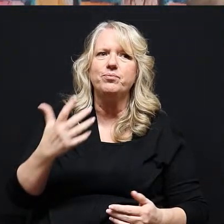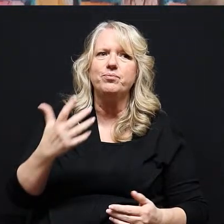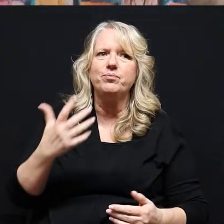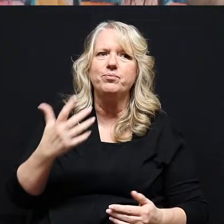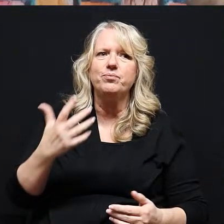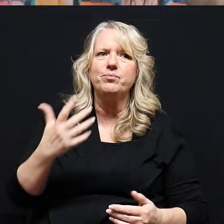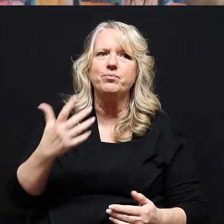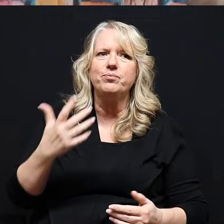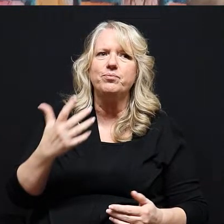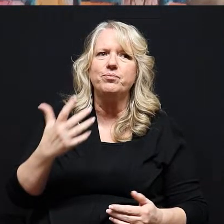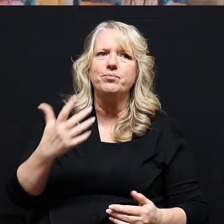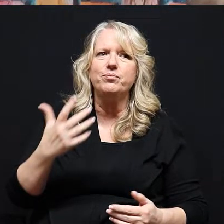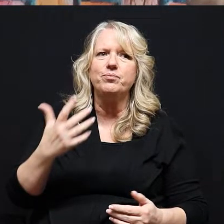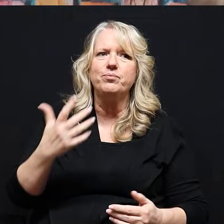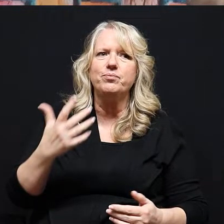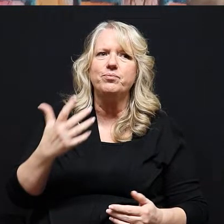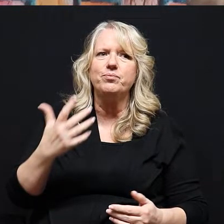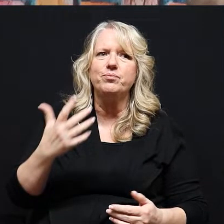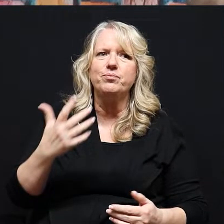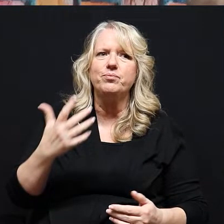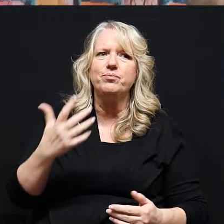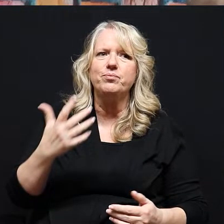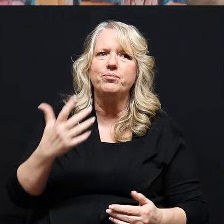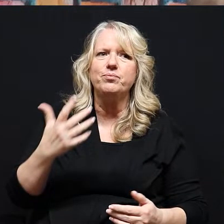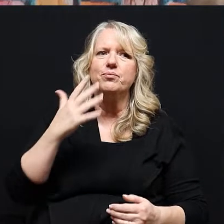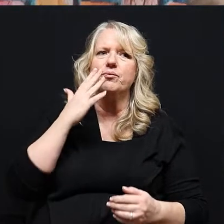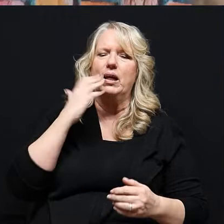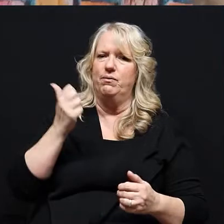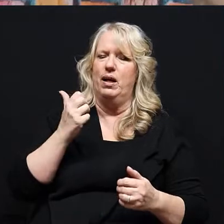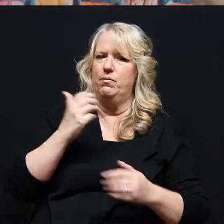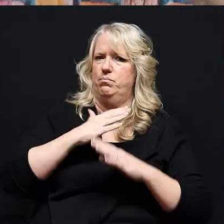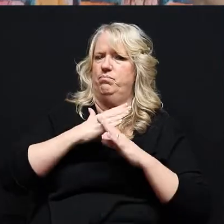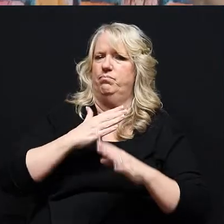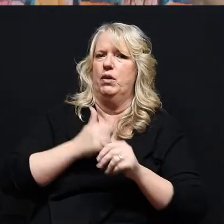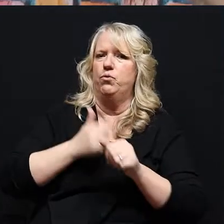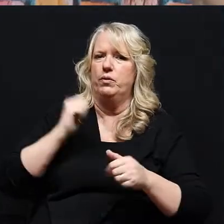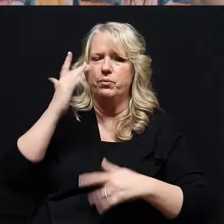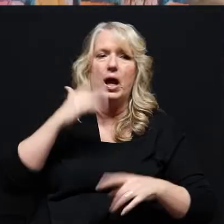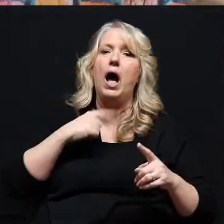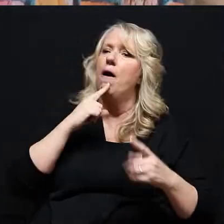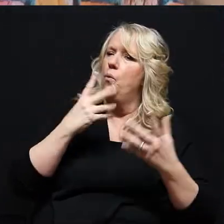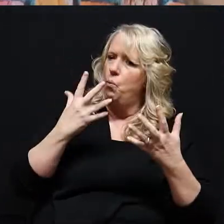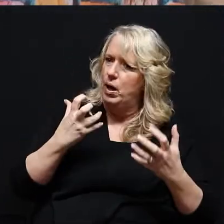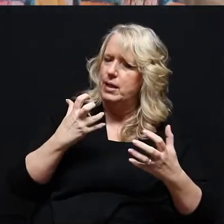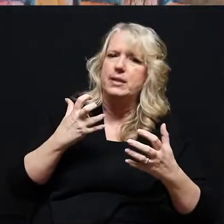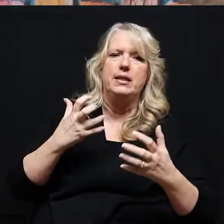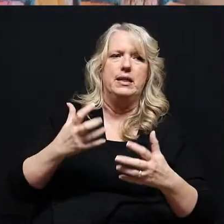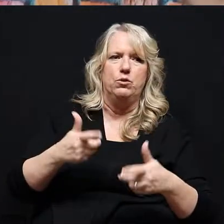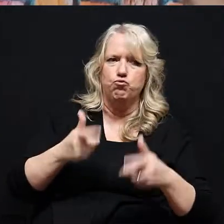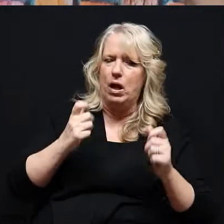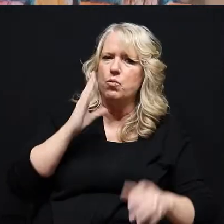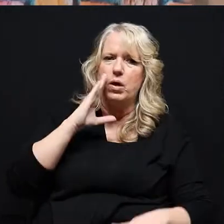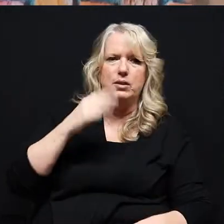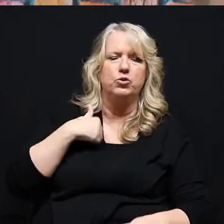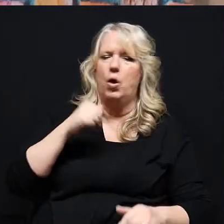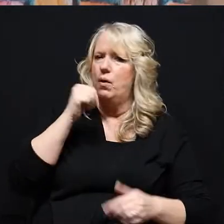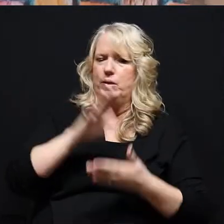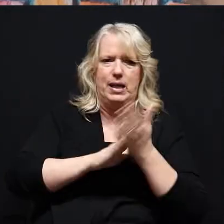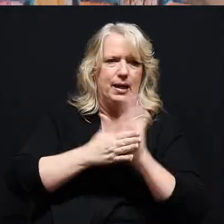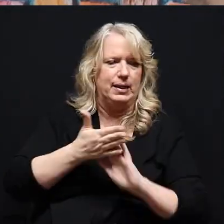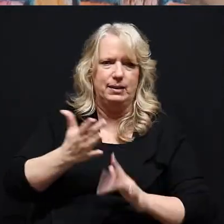Paul Costantini. He stands outside in front of the mural. I wanted it right away. I wanted it so I wouldn't get